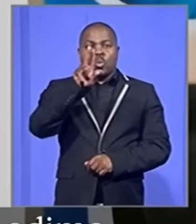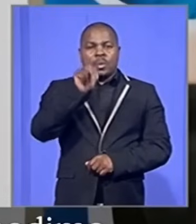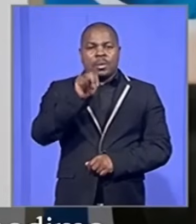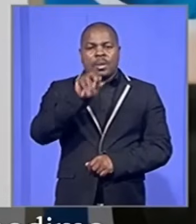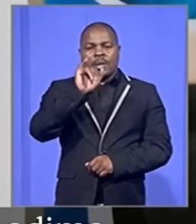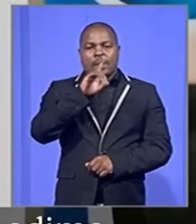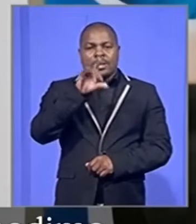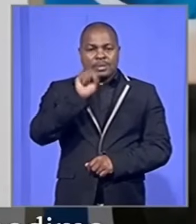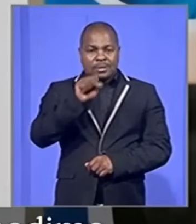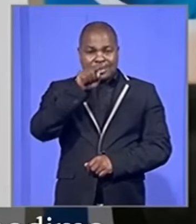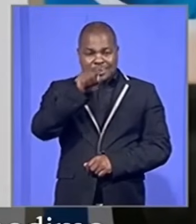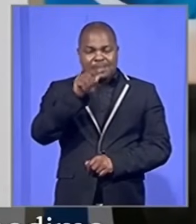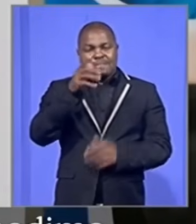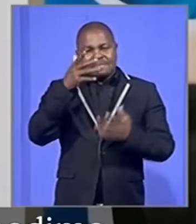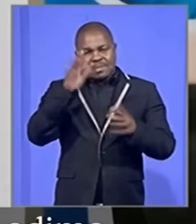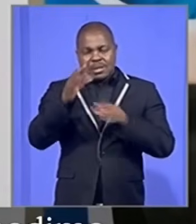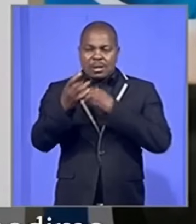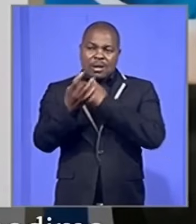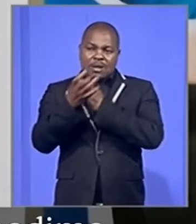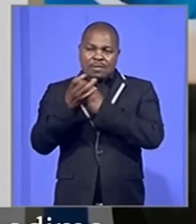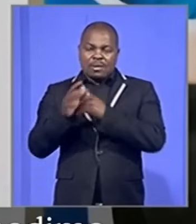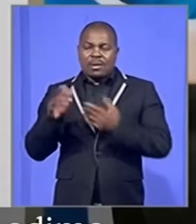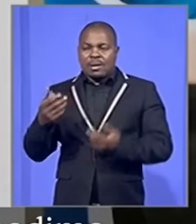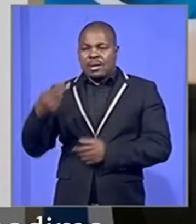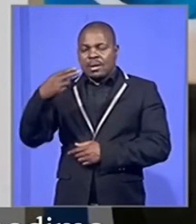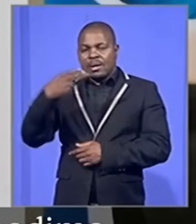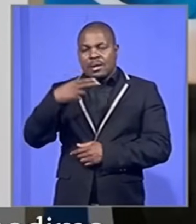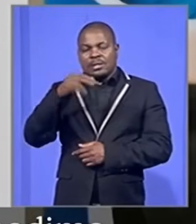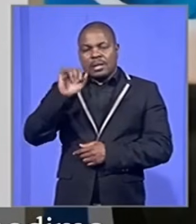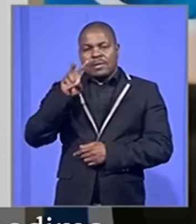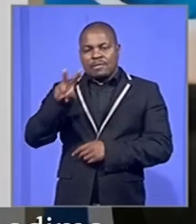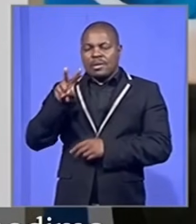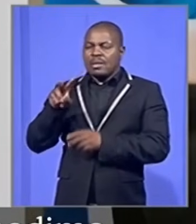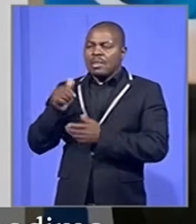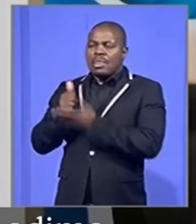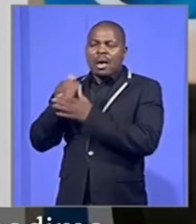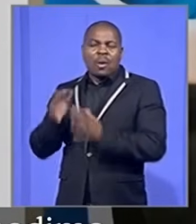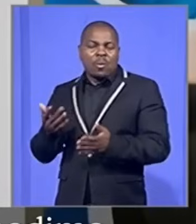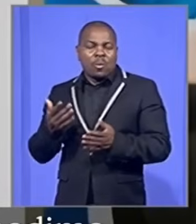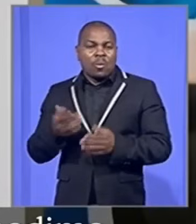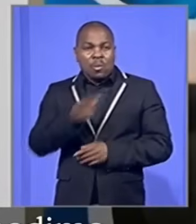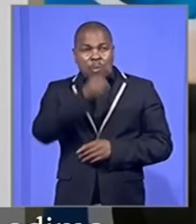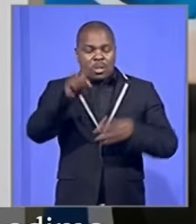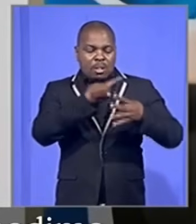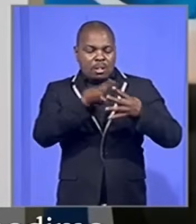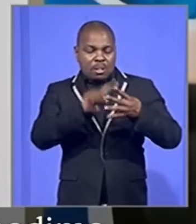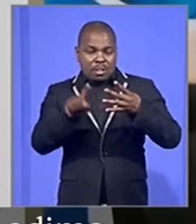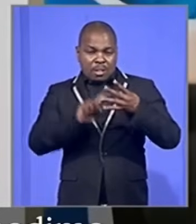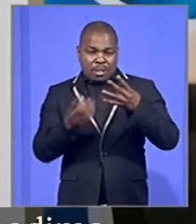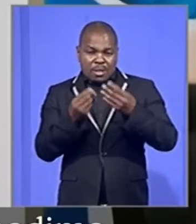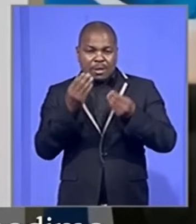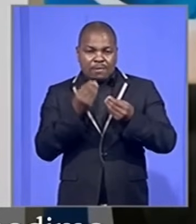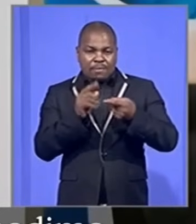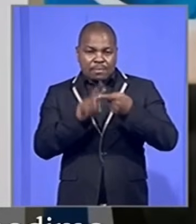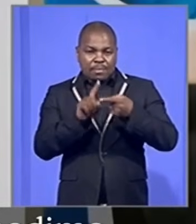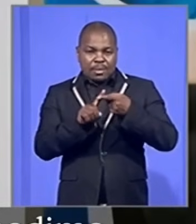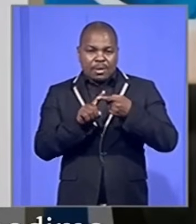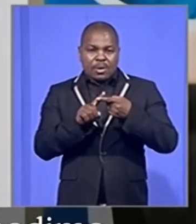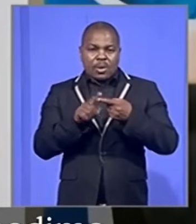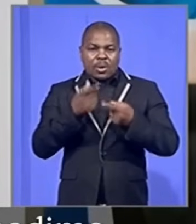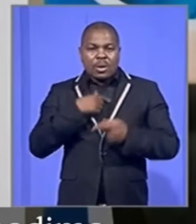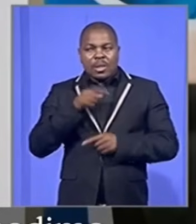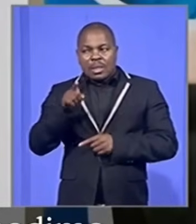their advice around effective HIV responses, they actually speak to 4 things, and one of them is follow the science